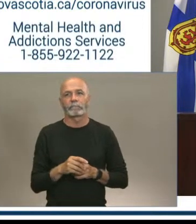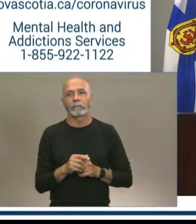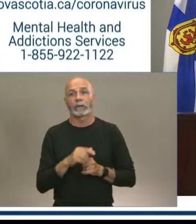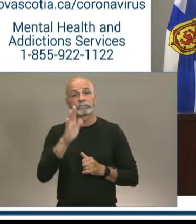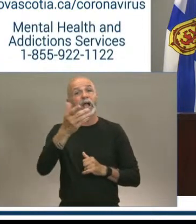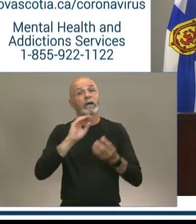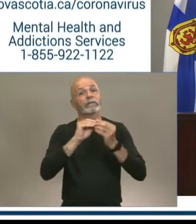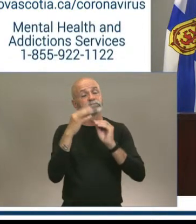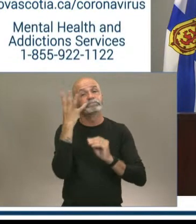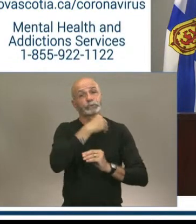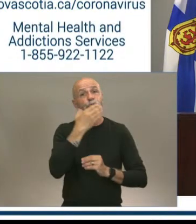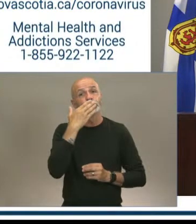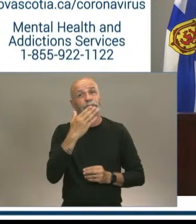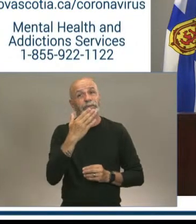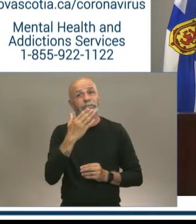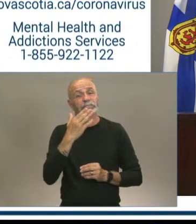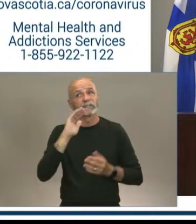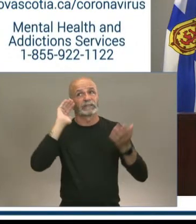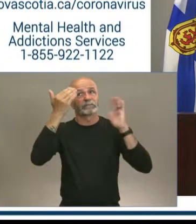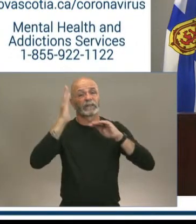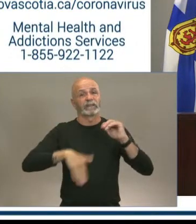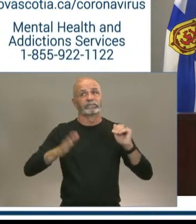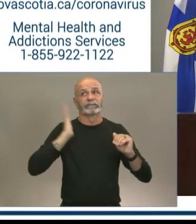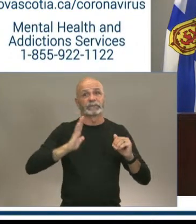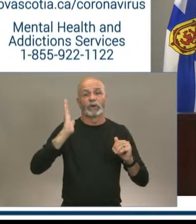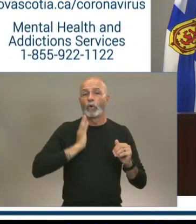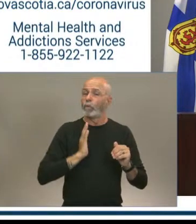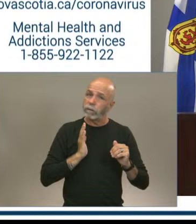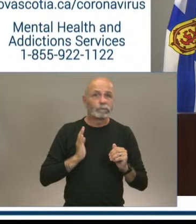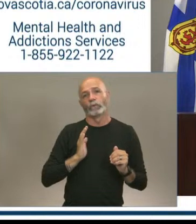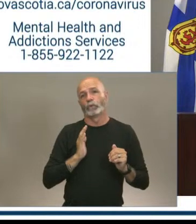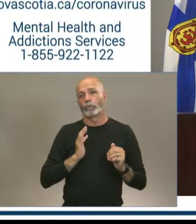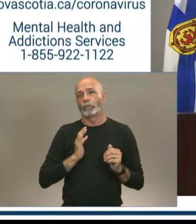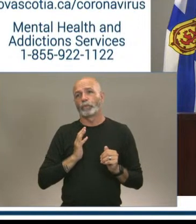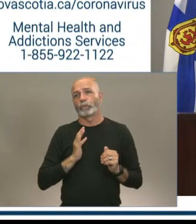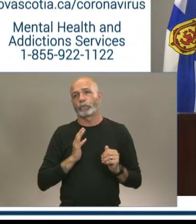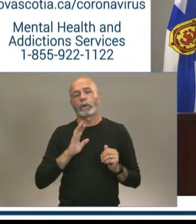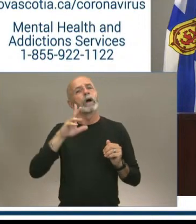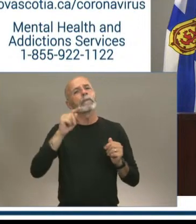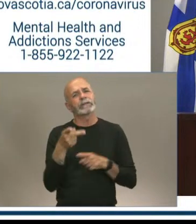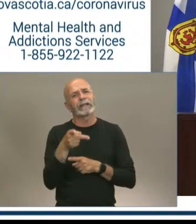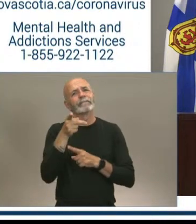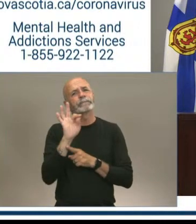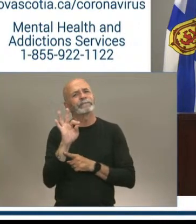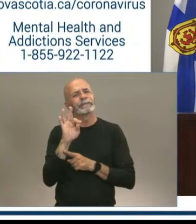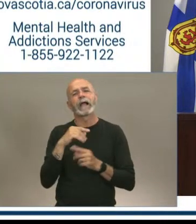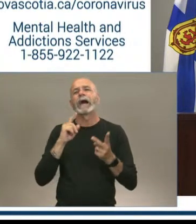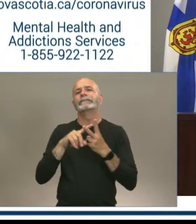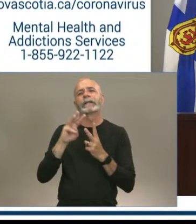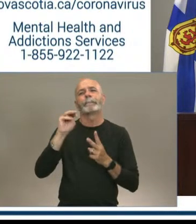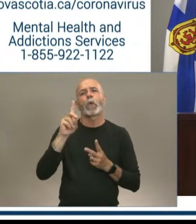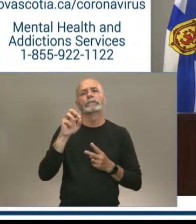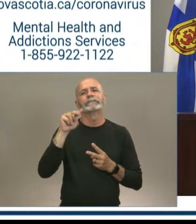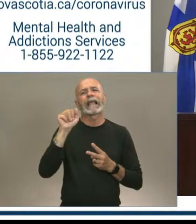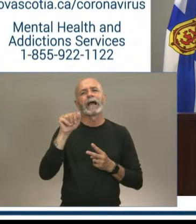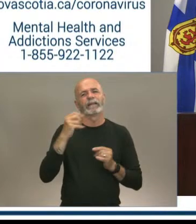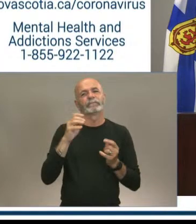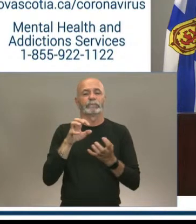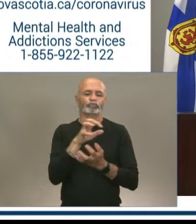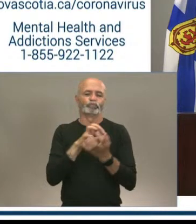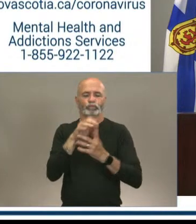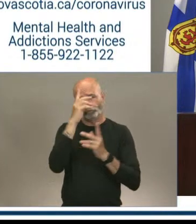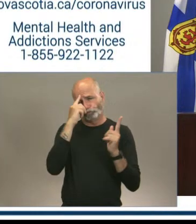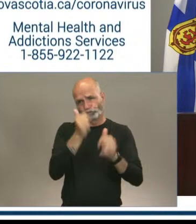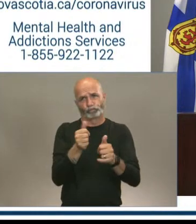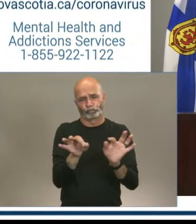the past. I'm wondering if you can speak to the Pfizer-Moderna mix in